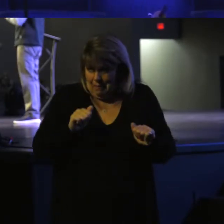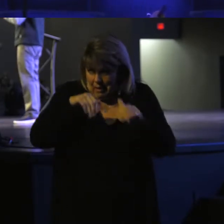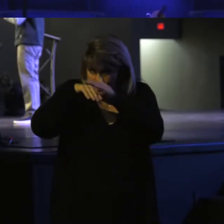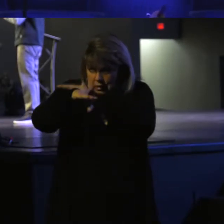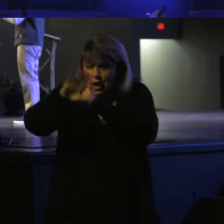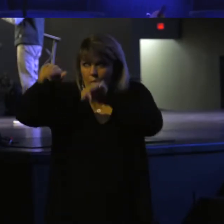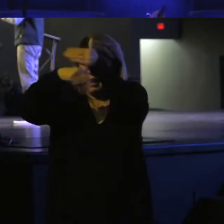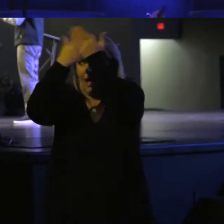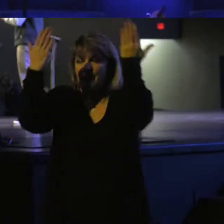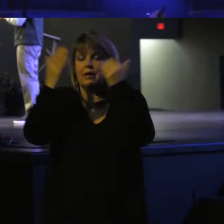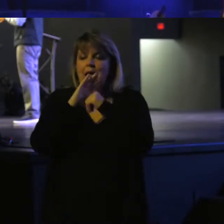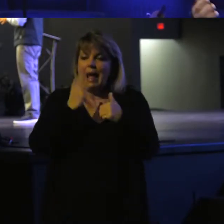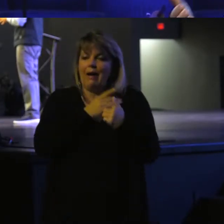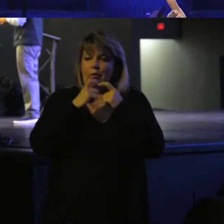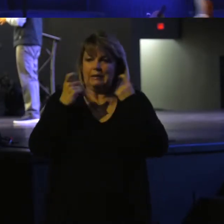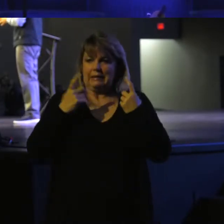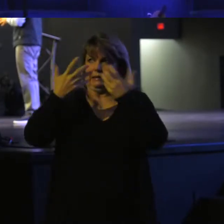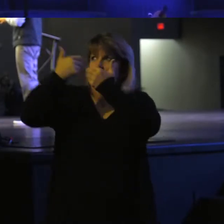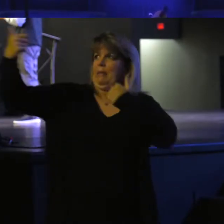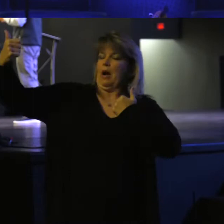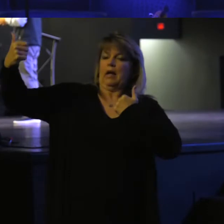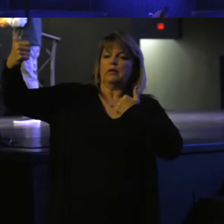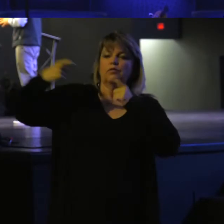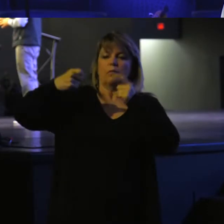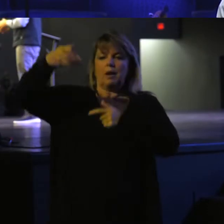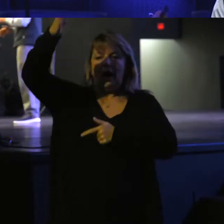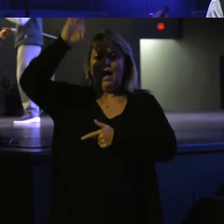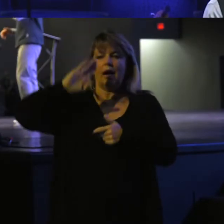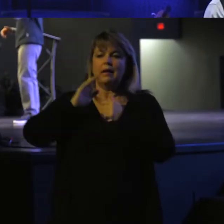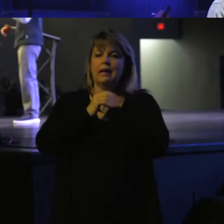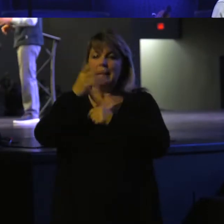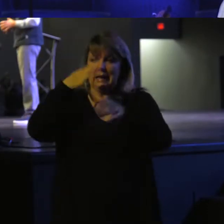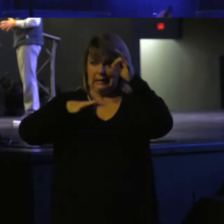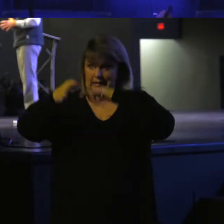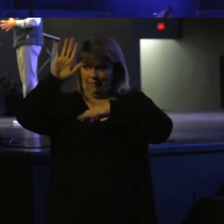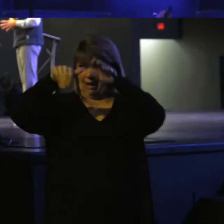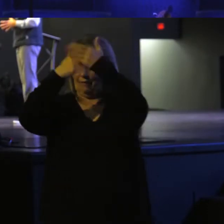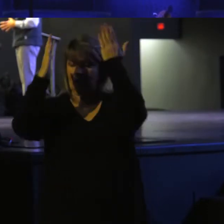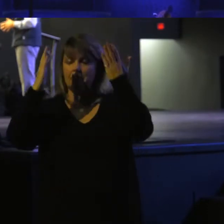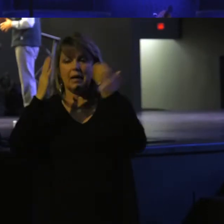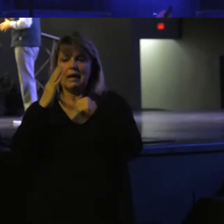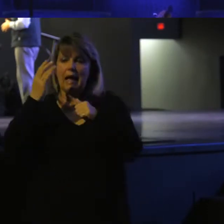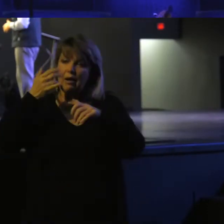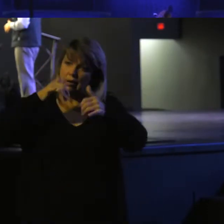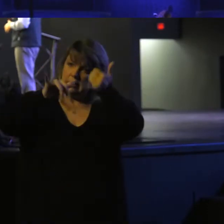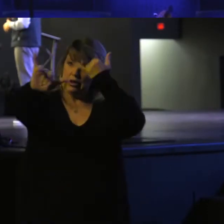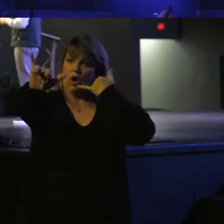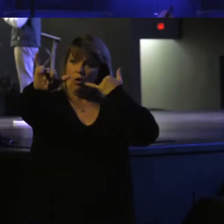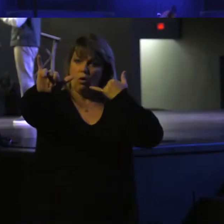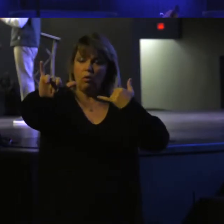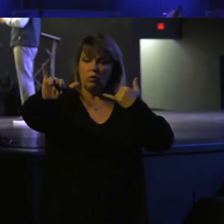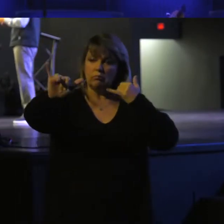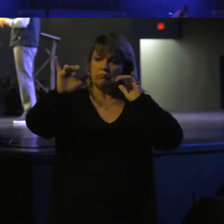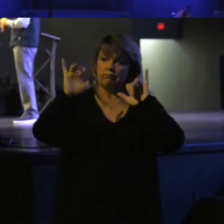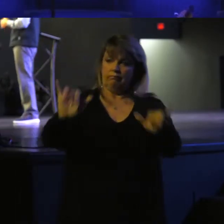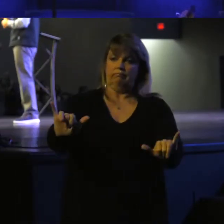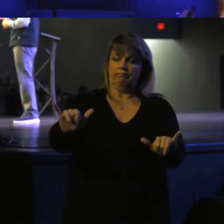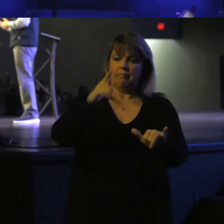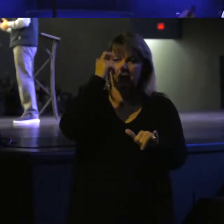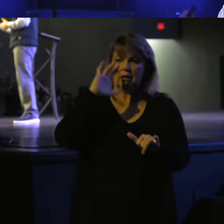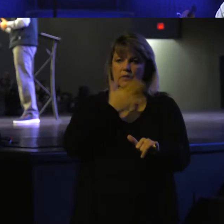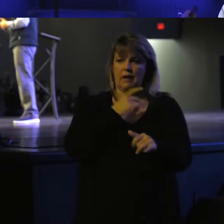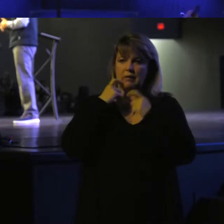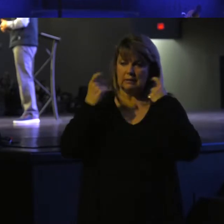to heaven. Our sin has separated us from God, and instead of heaven being our eternal destiny, because of our sin